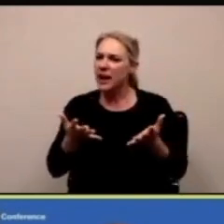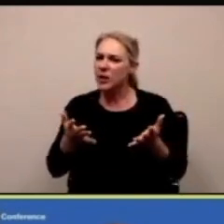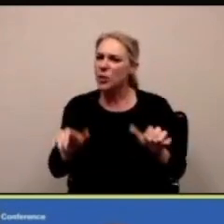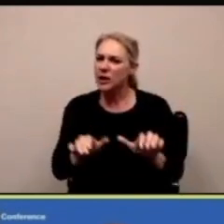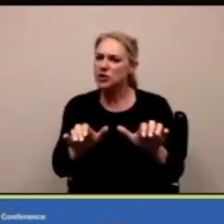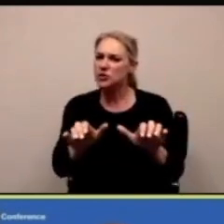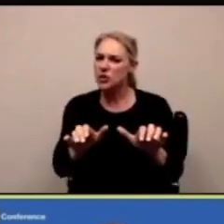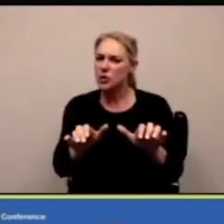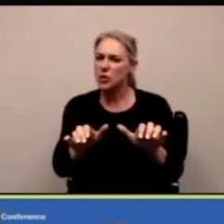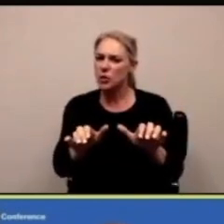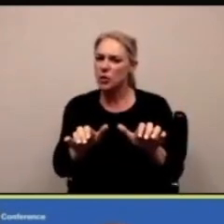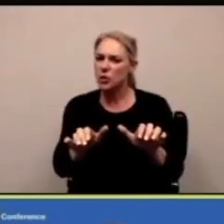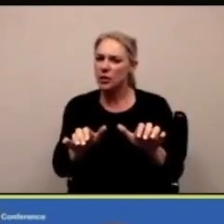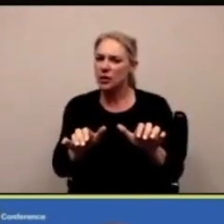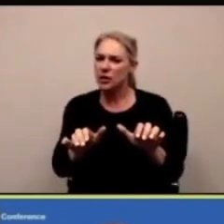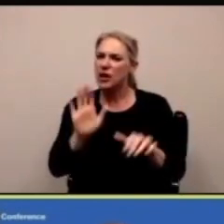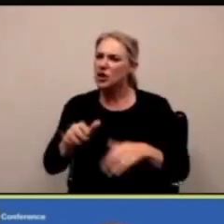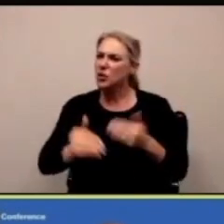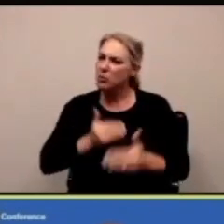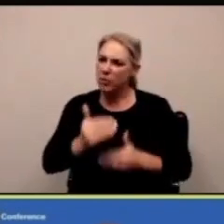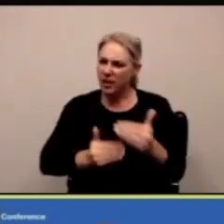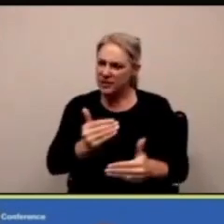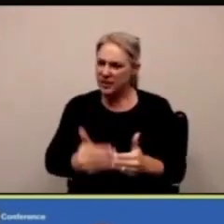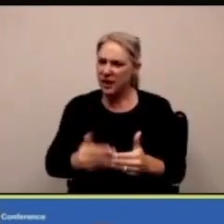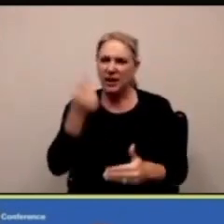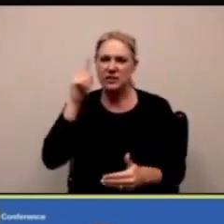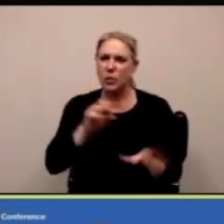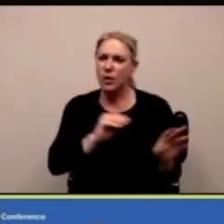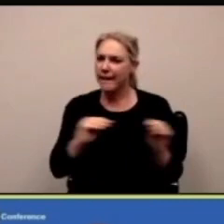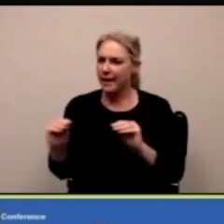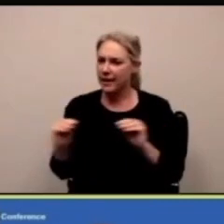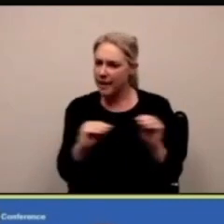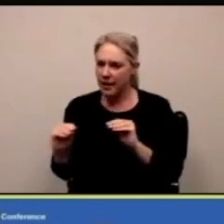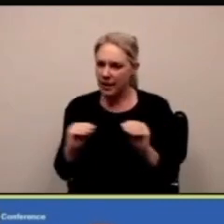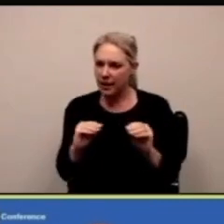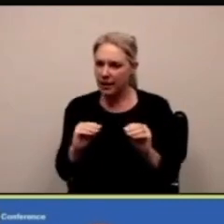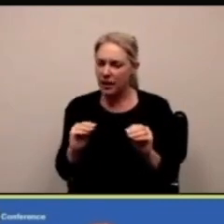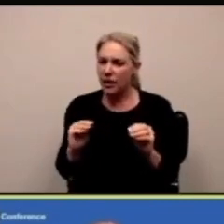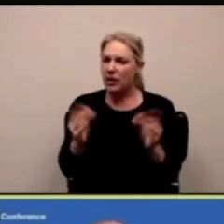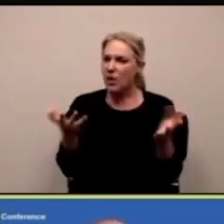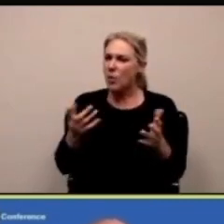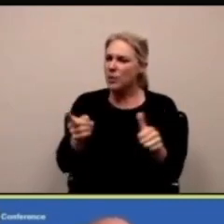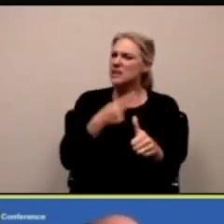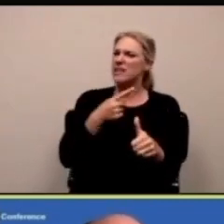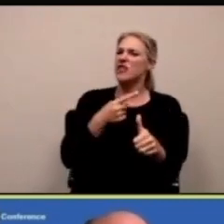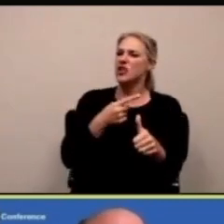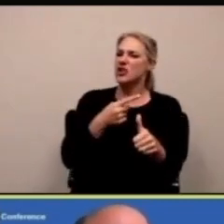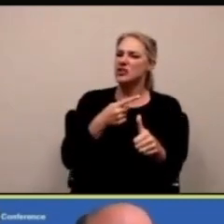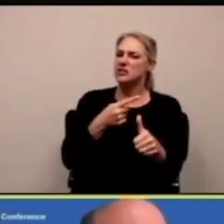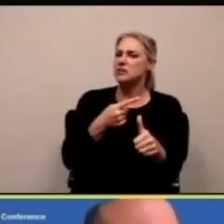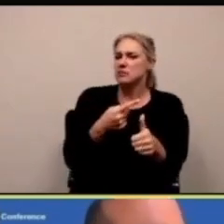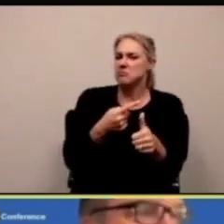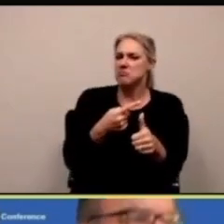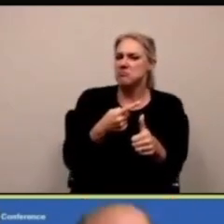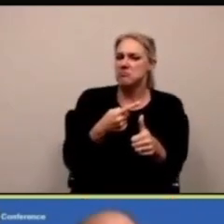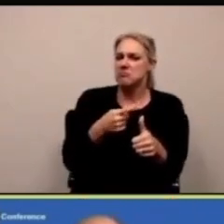a little bit of the process that you used to animate it. Like, what was the first thing you did? You said you like using nature, and I think this is a great example of